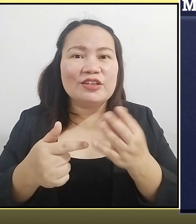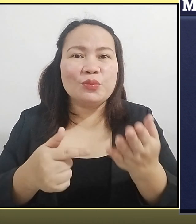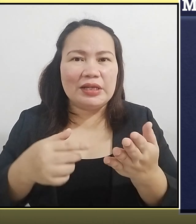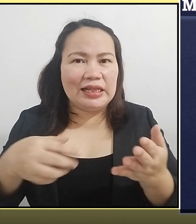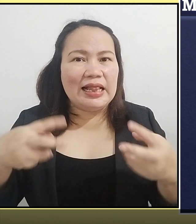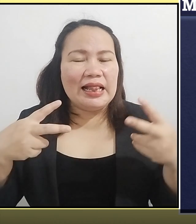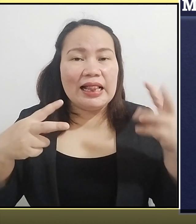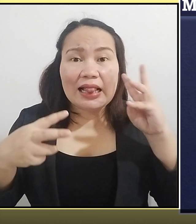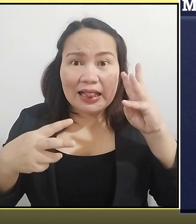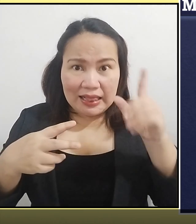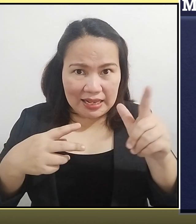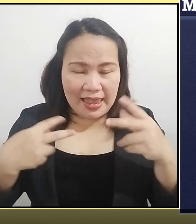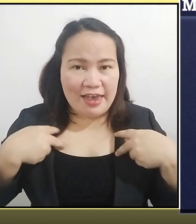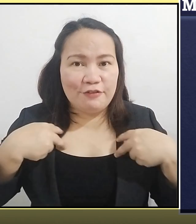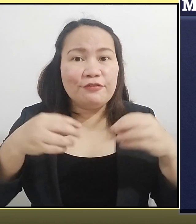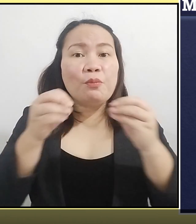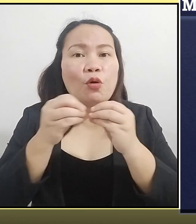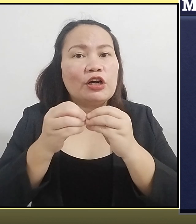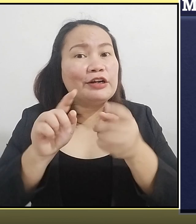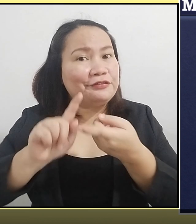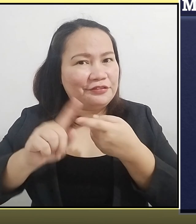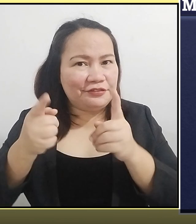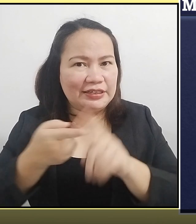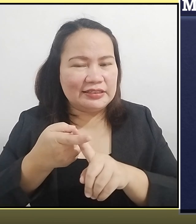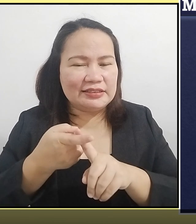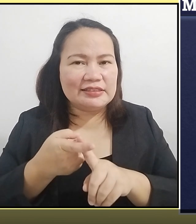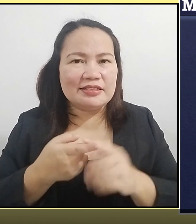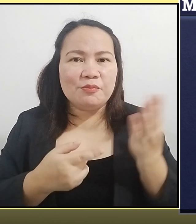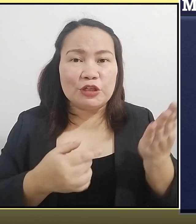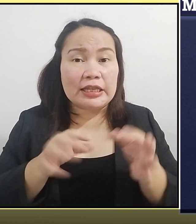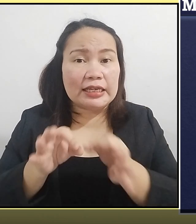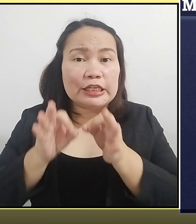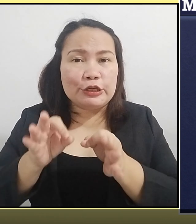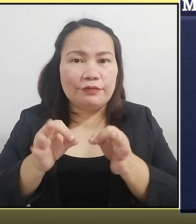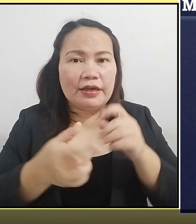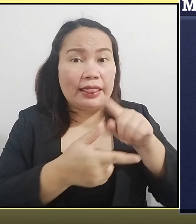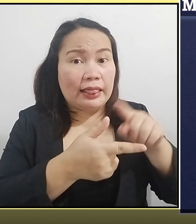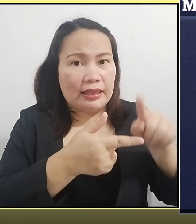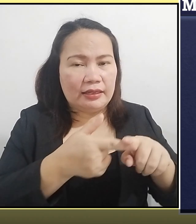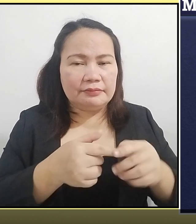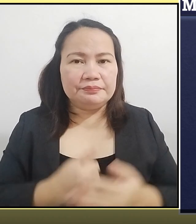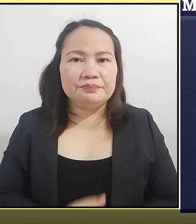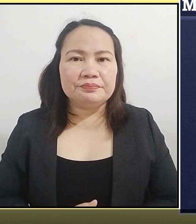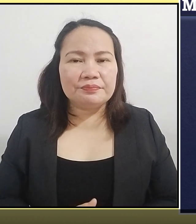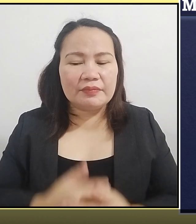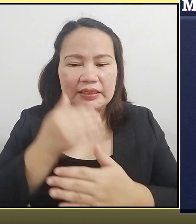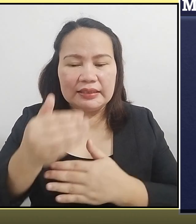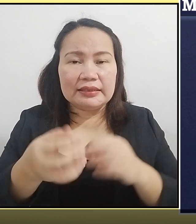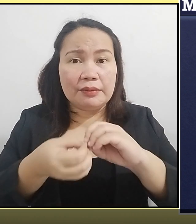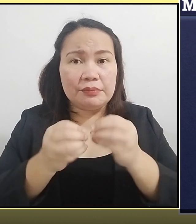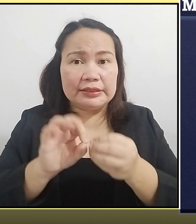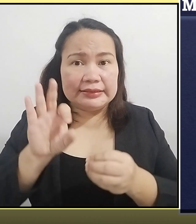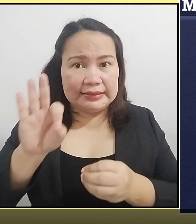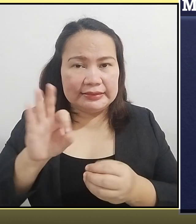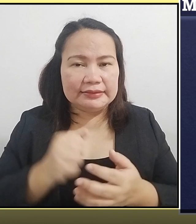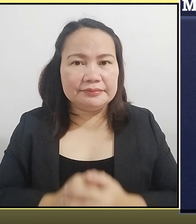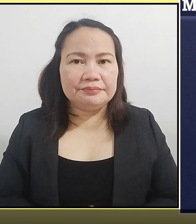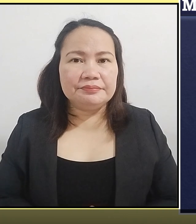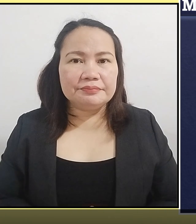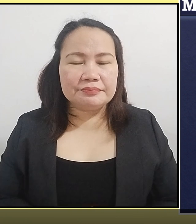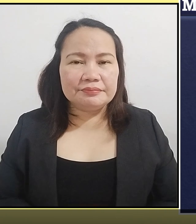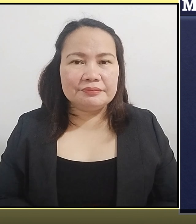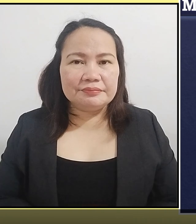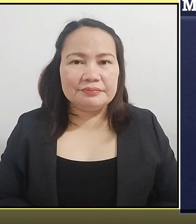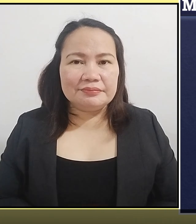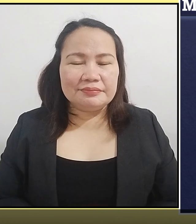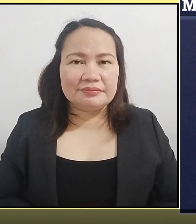have more friends. So, this is our if-then form. Next. So, another